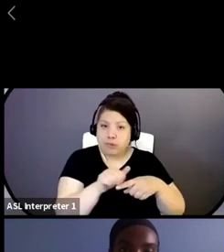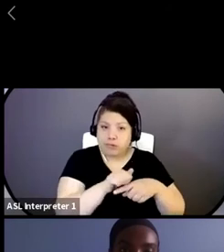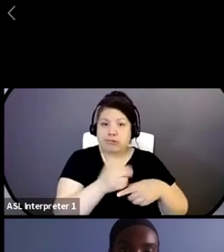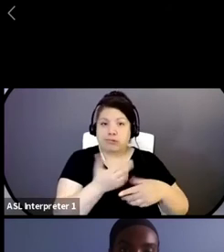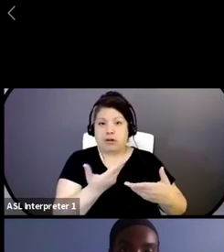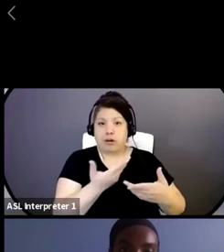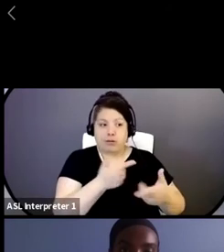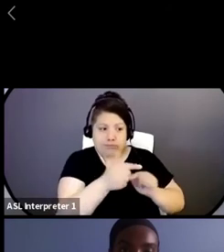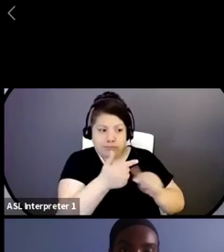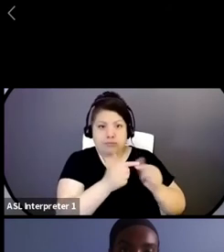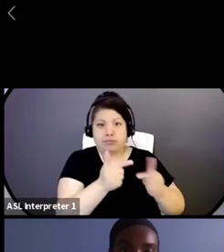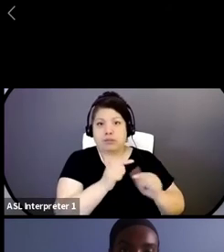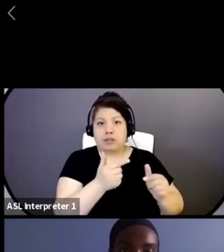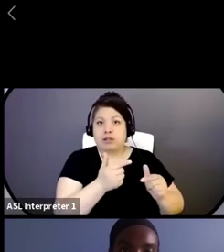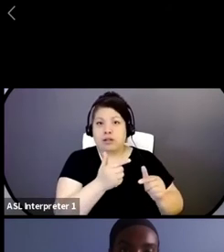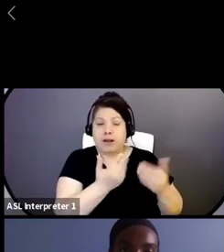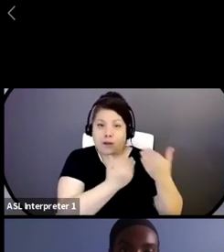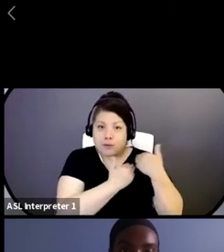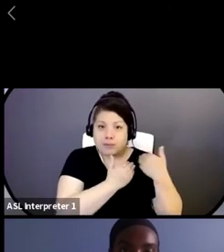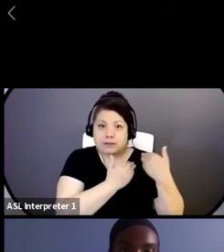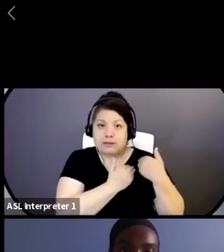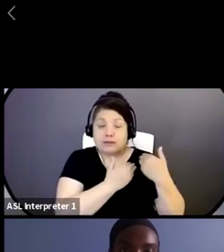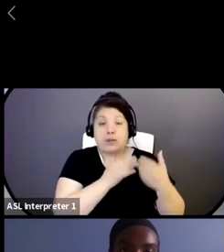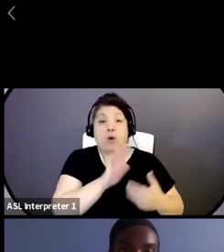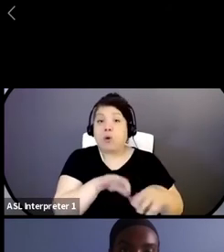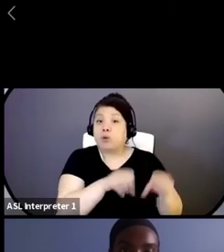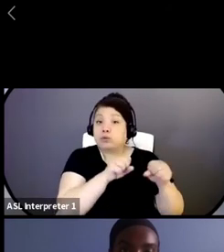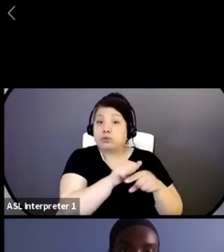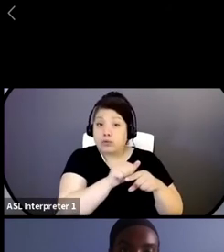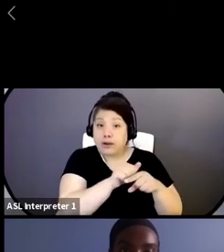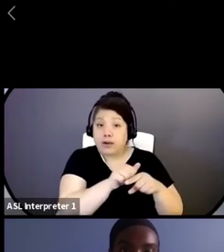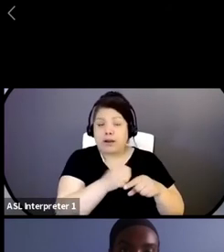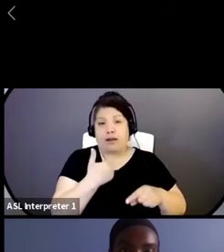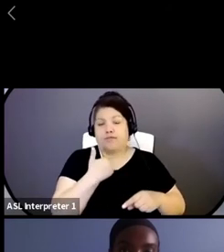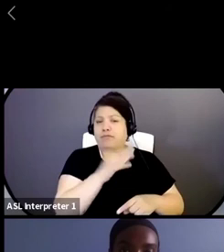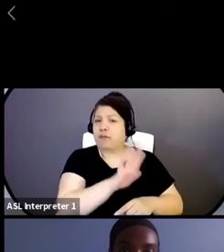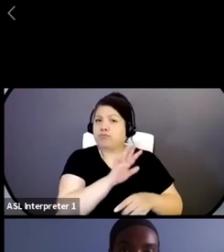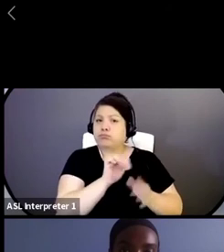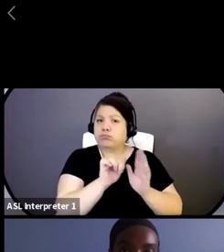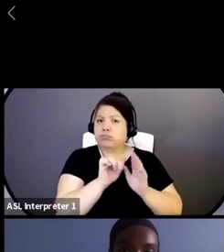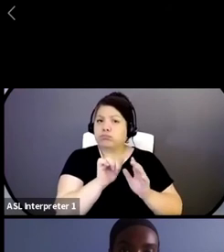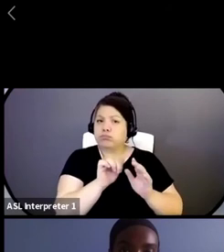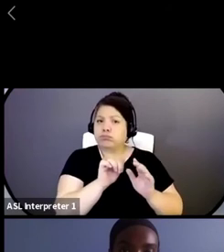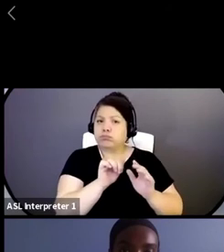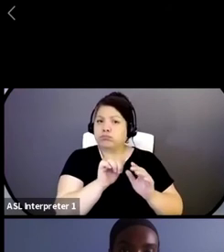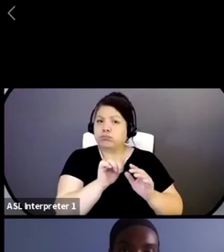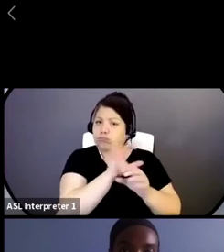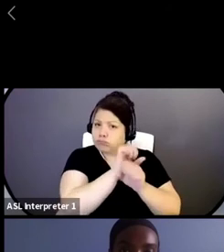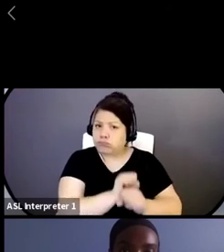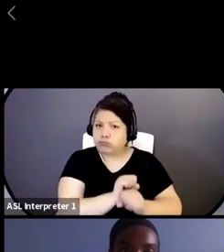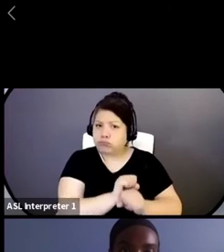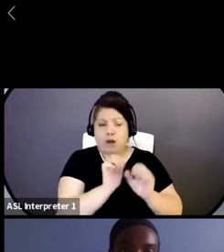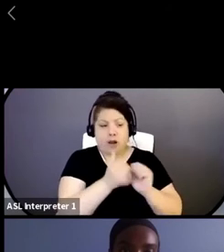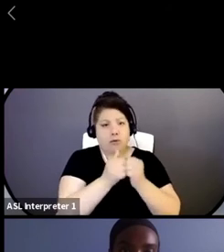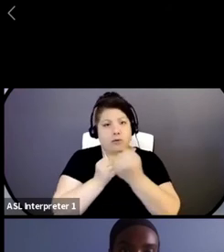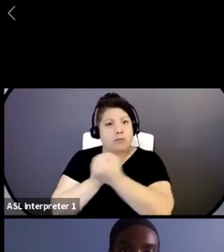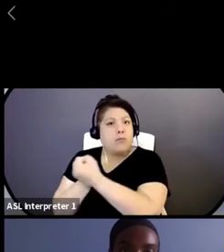They definitely do trainings, but they have like a practice model around how you support a person that